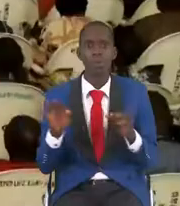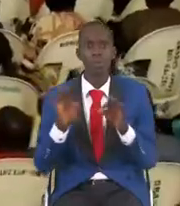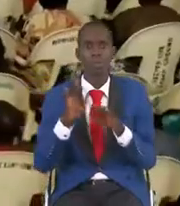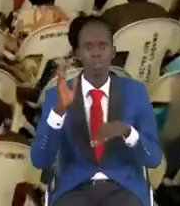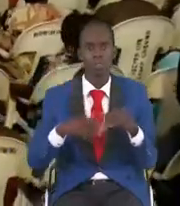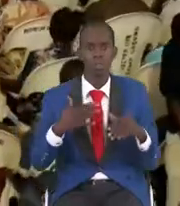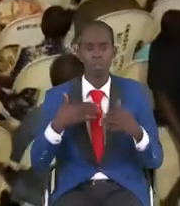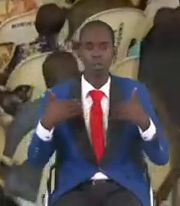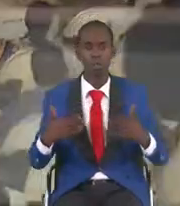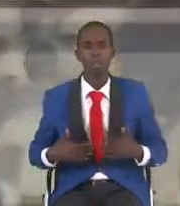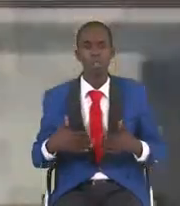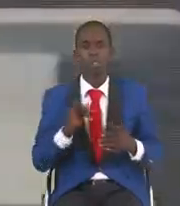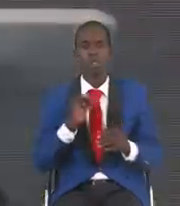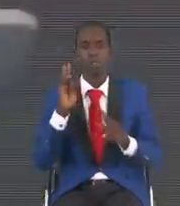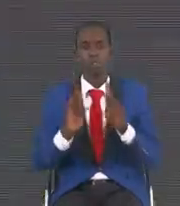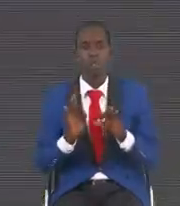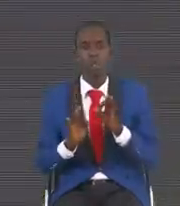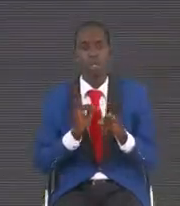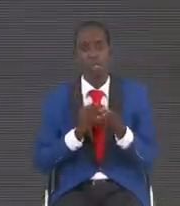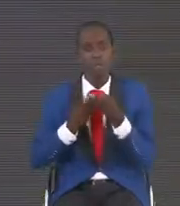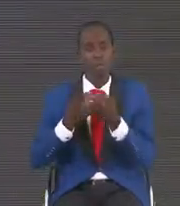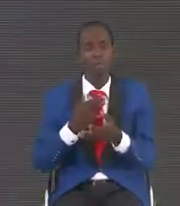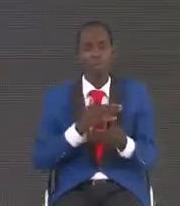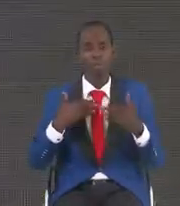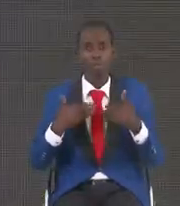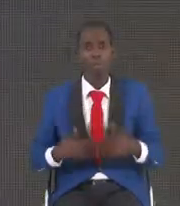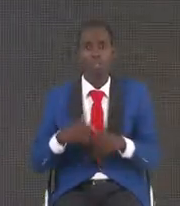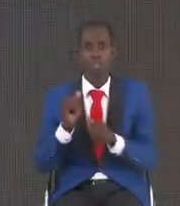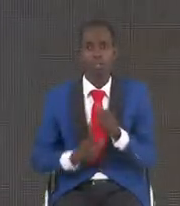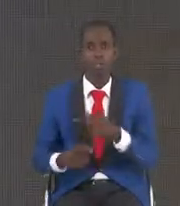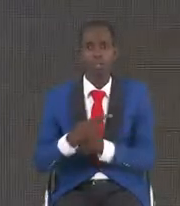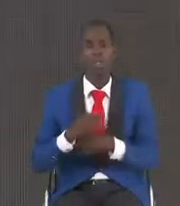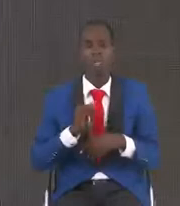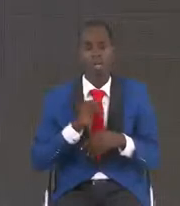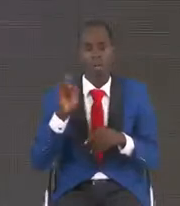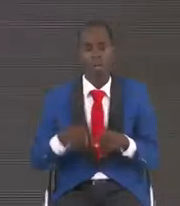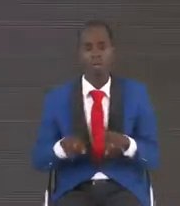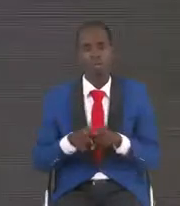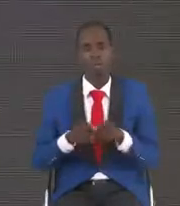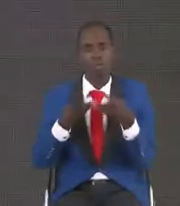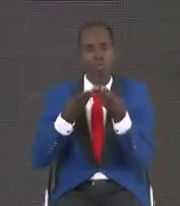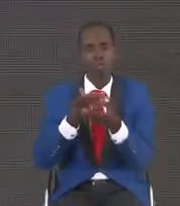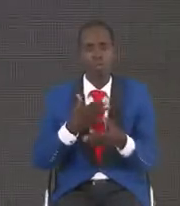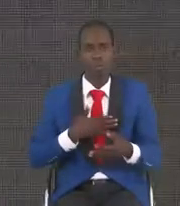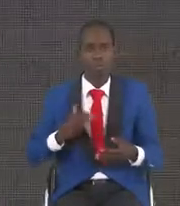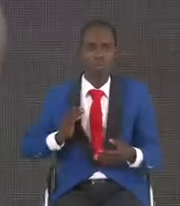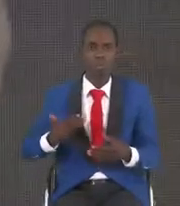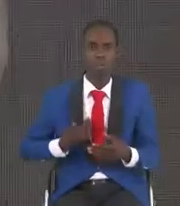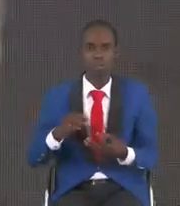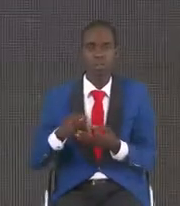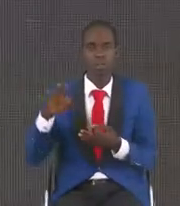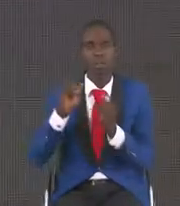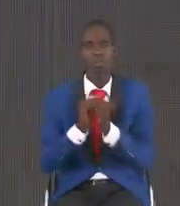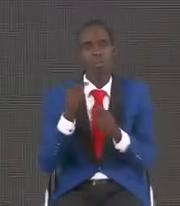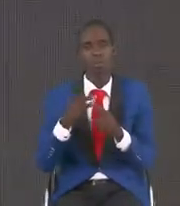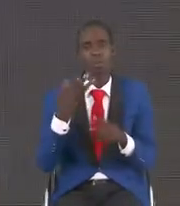body regularly and daily, how I must feed my soul and my spirit with the word of God.